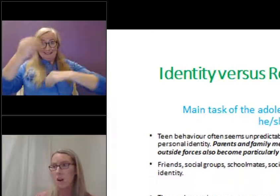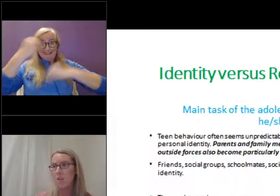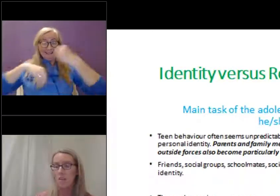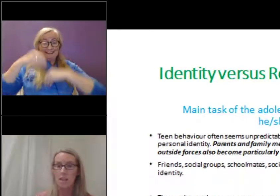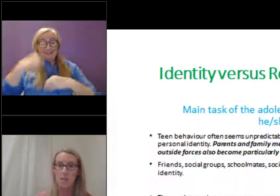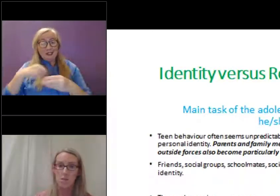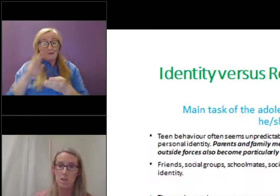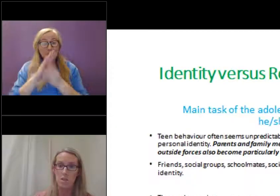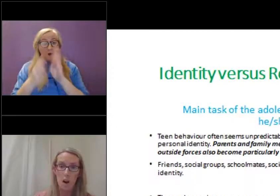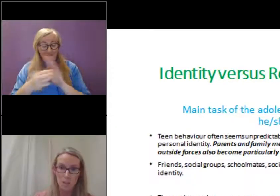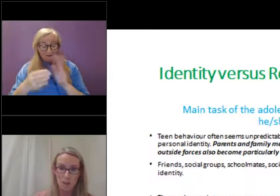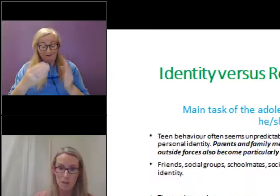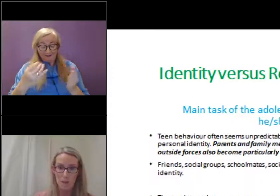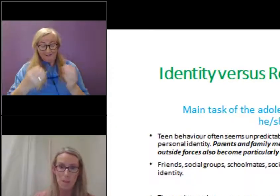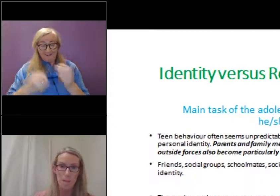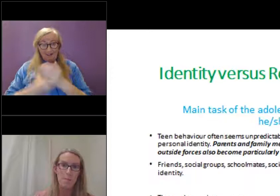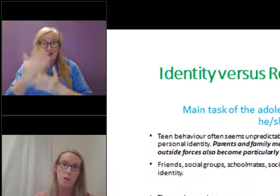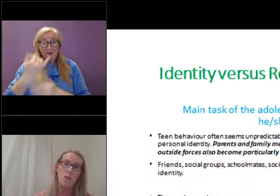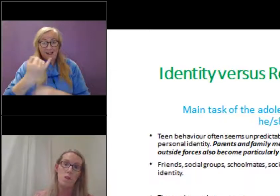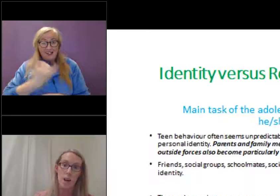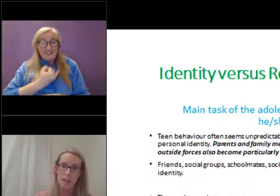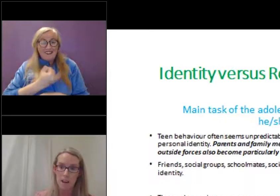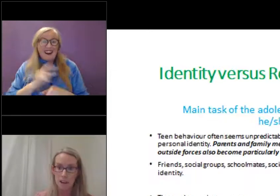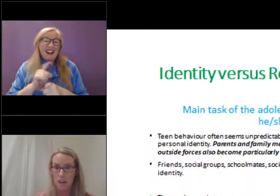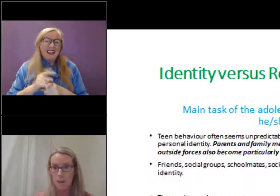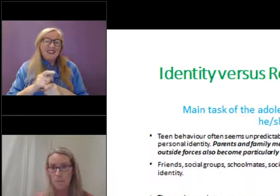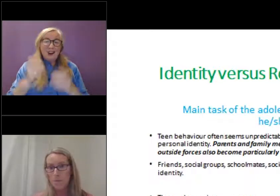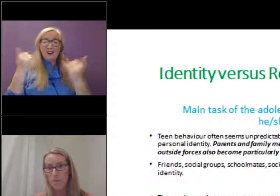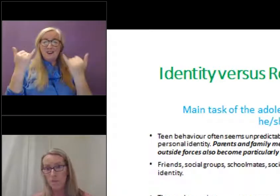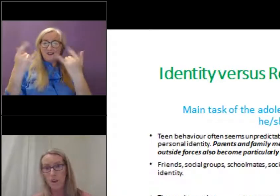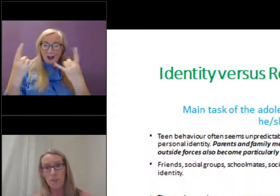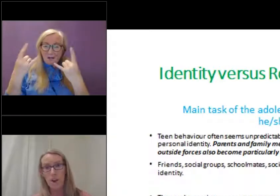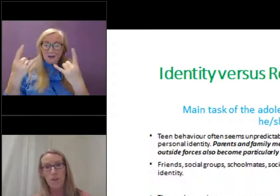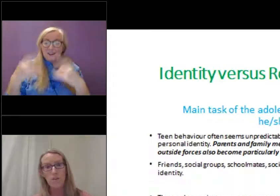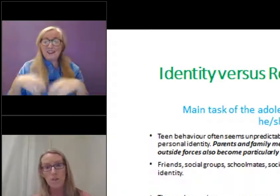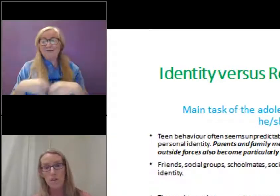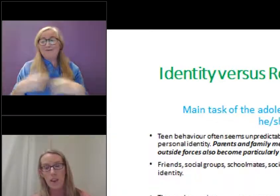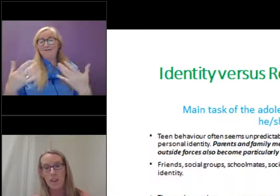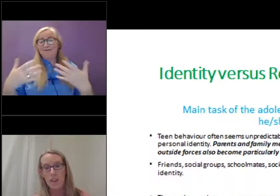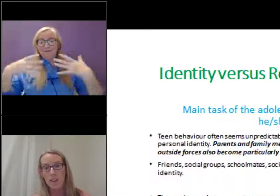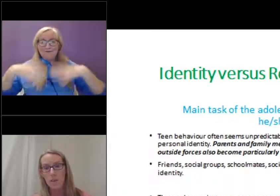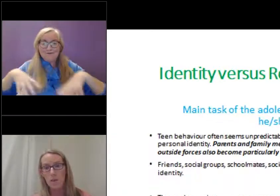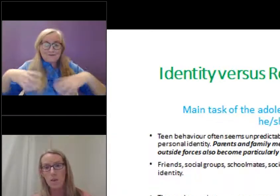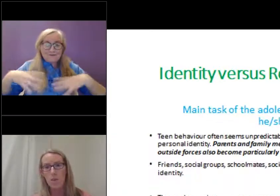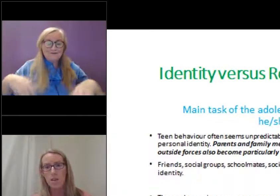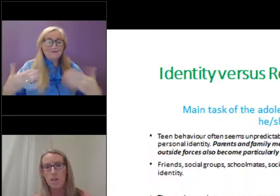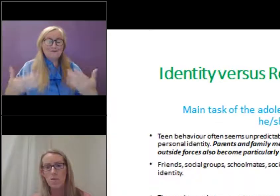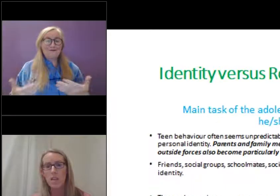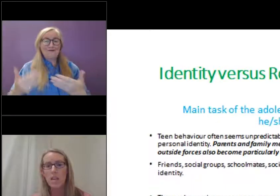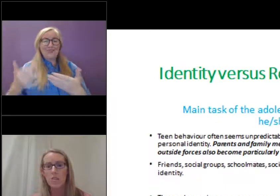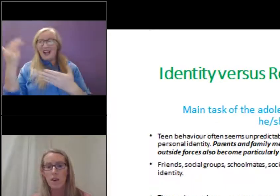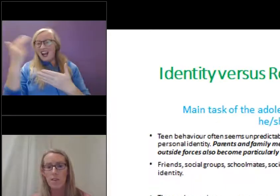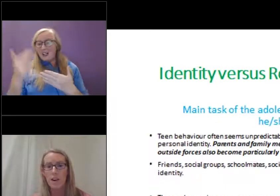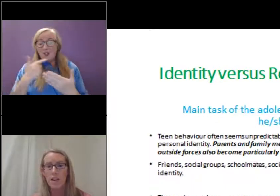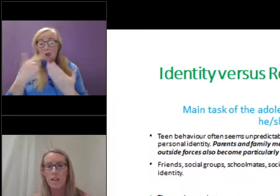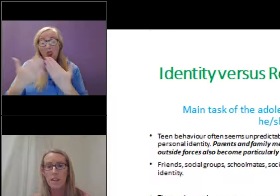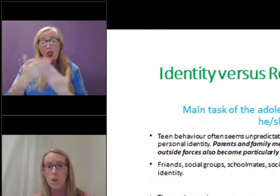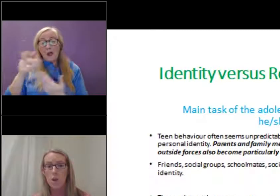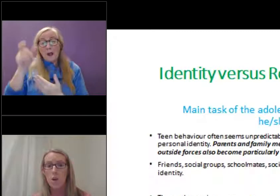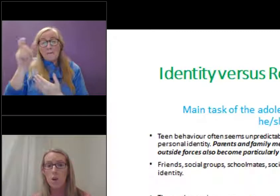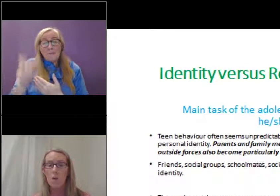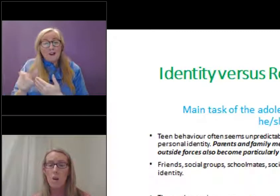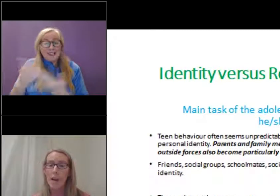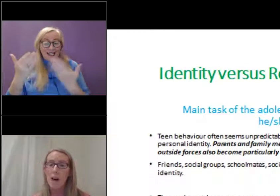young person kind of is interested in rock music, they may begin to dress like their favorite artist or that kind of thing. So a young person is really trying to